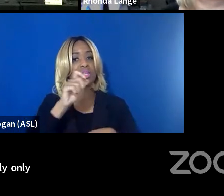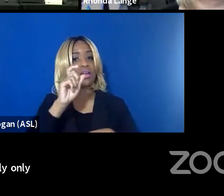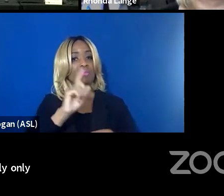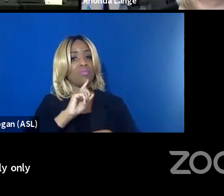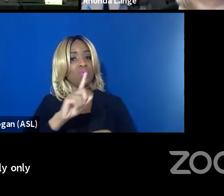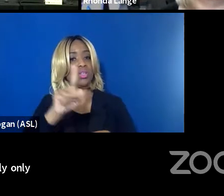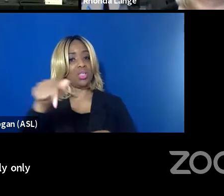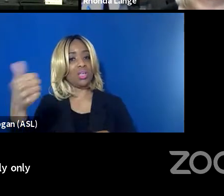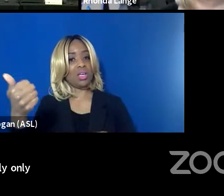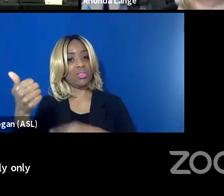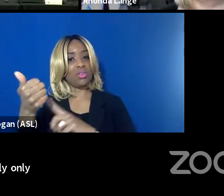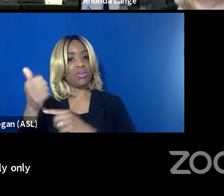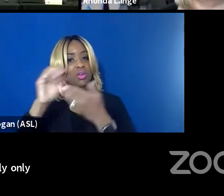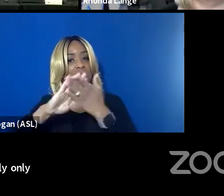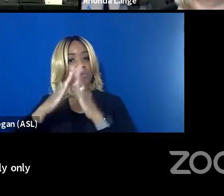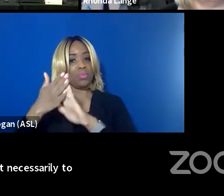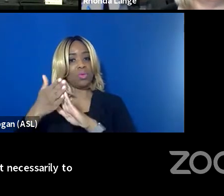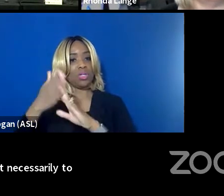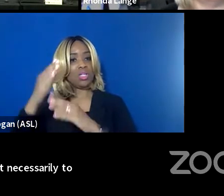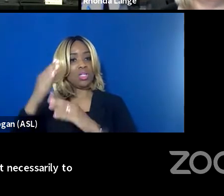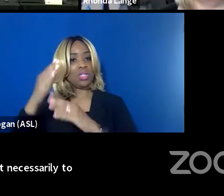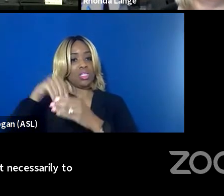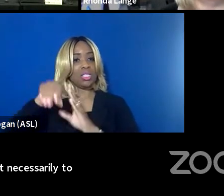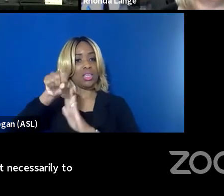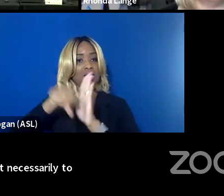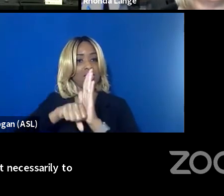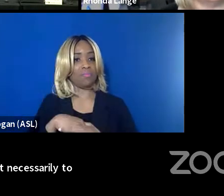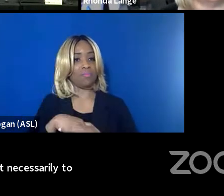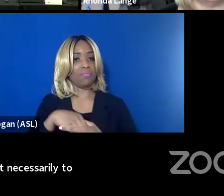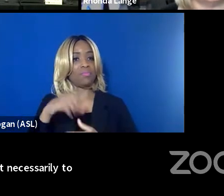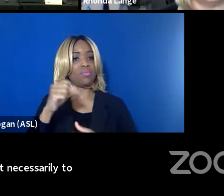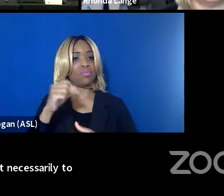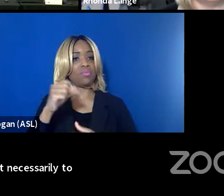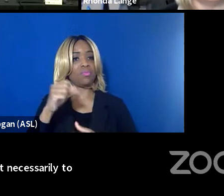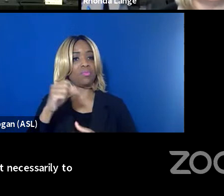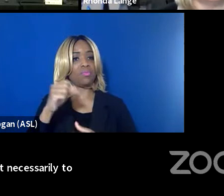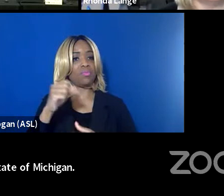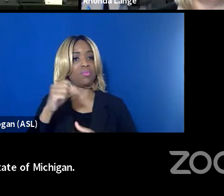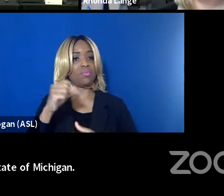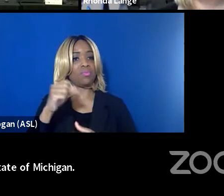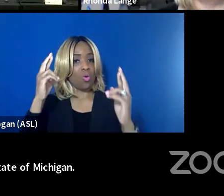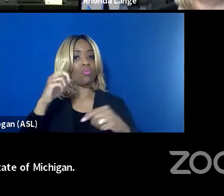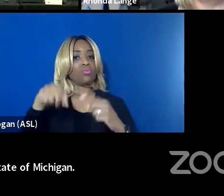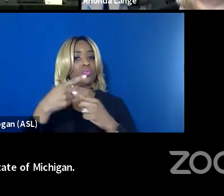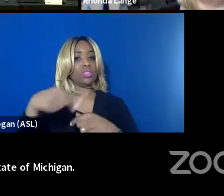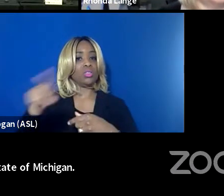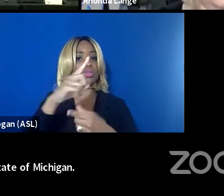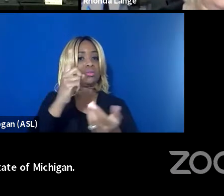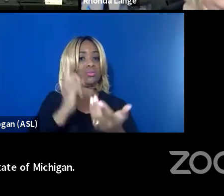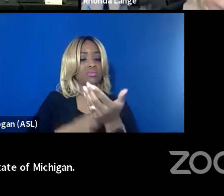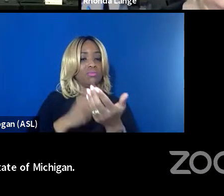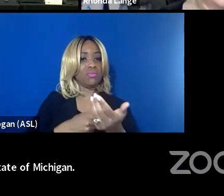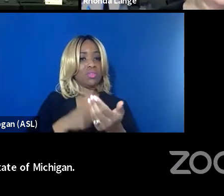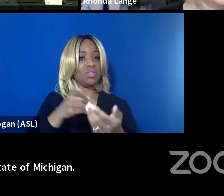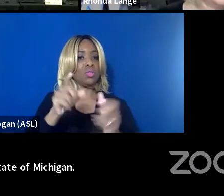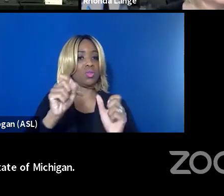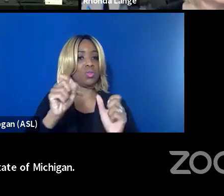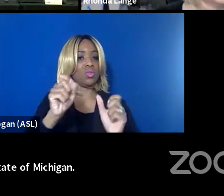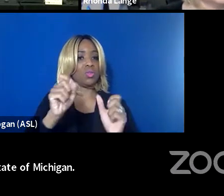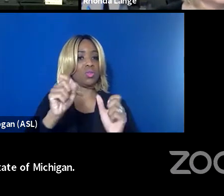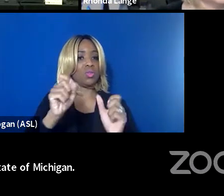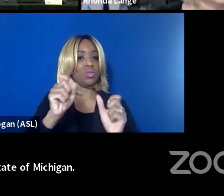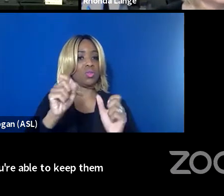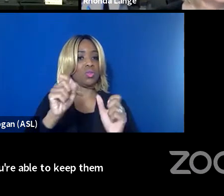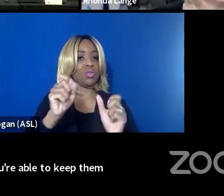other communities in the state of Michigan. So I hope in your deliberations, you're able to keep them as whole as